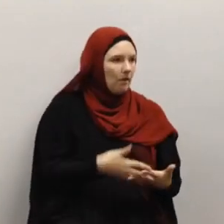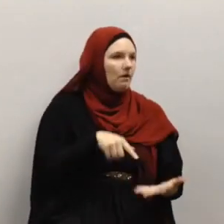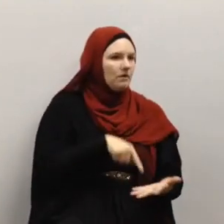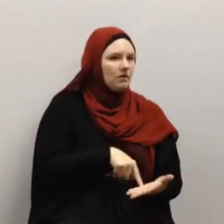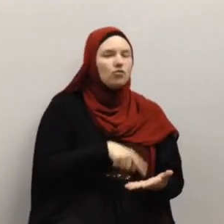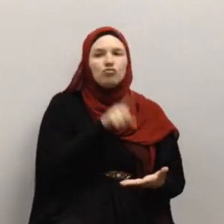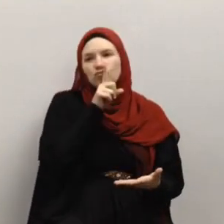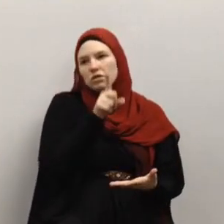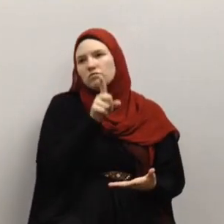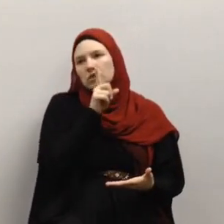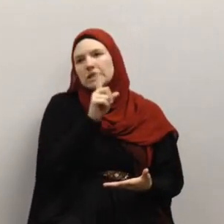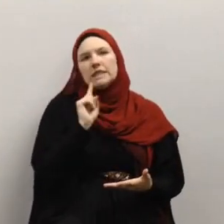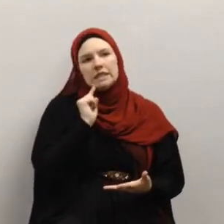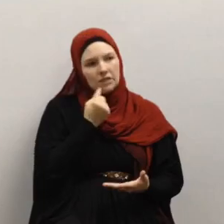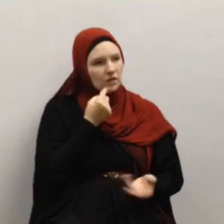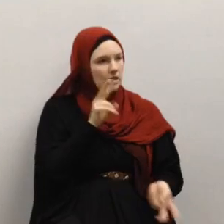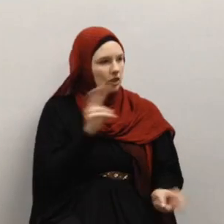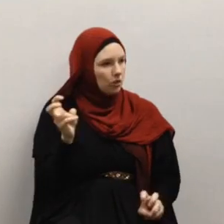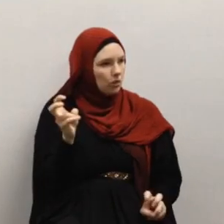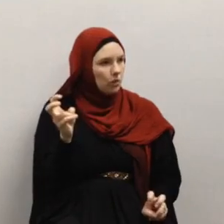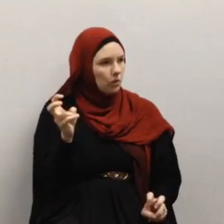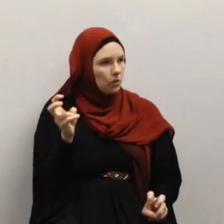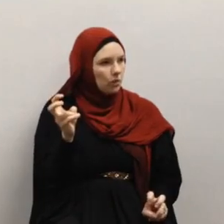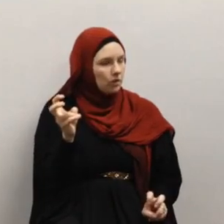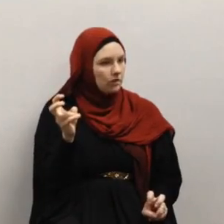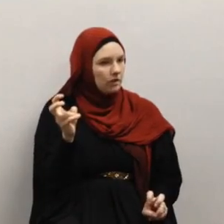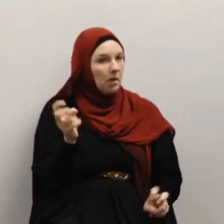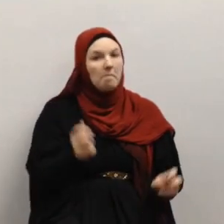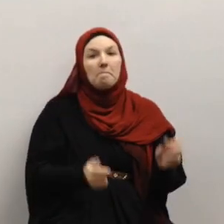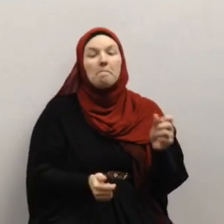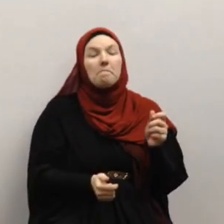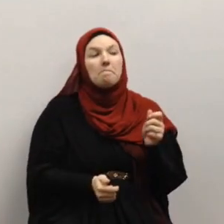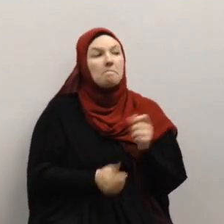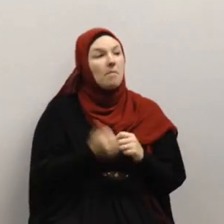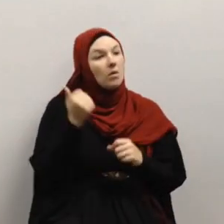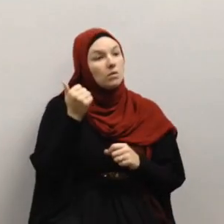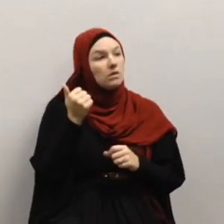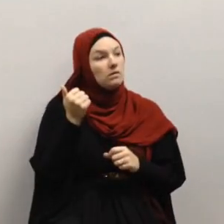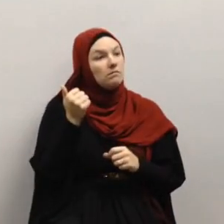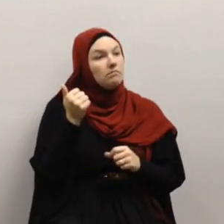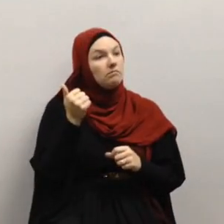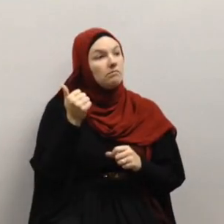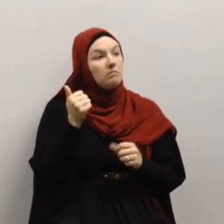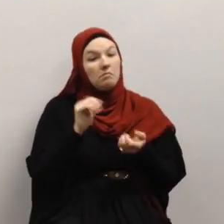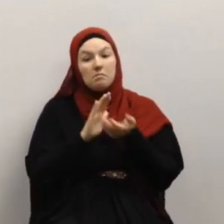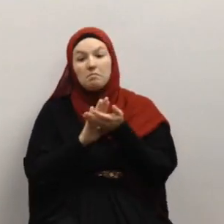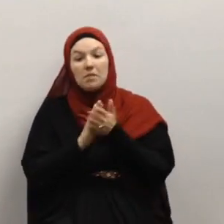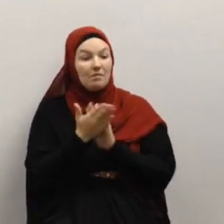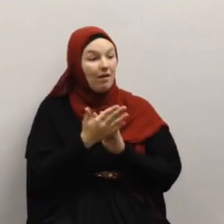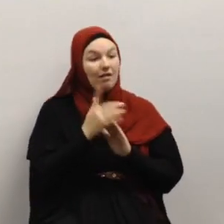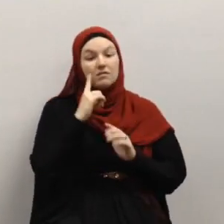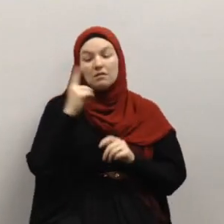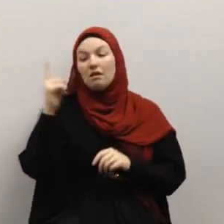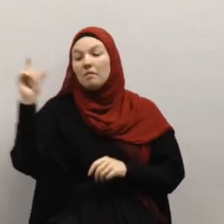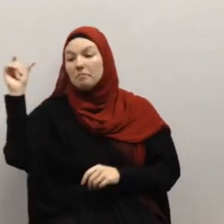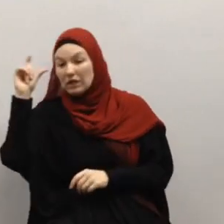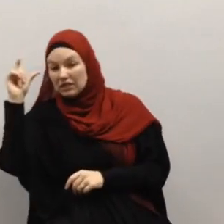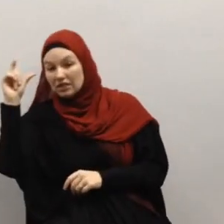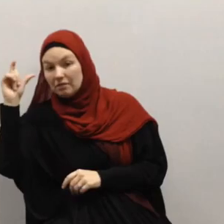is the dividing line between being a Muslim and following Pharaoh.